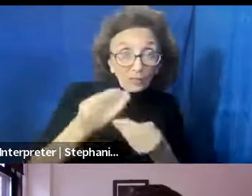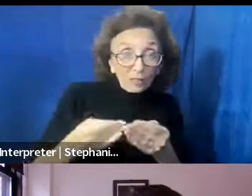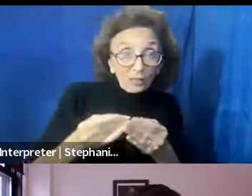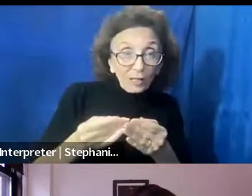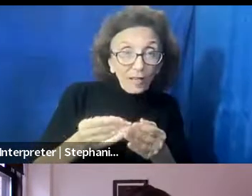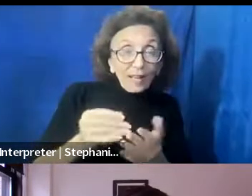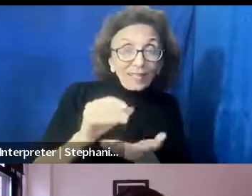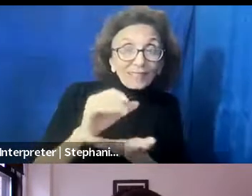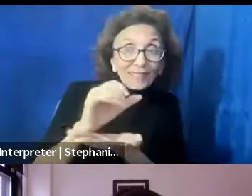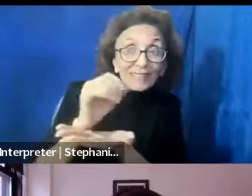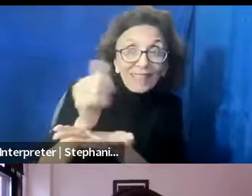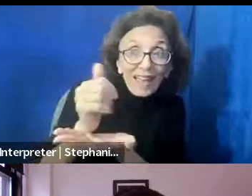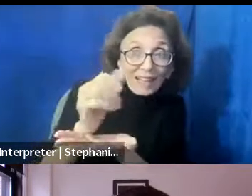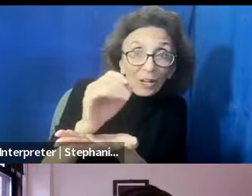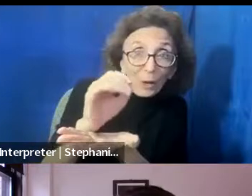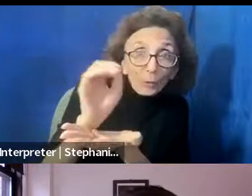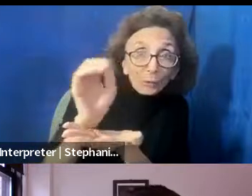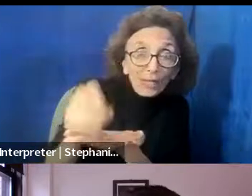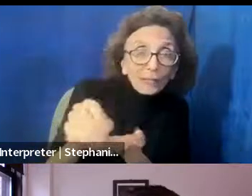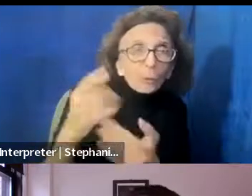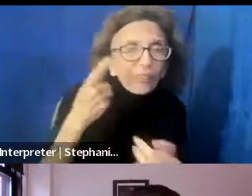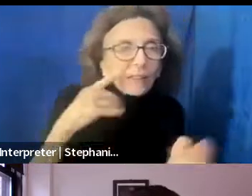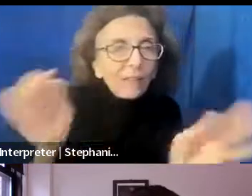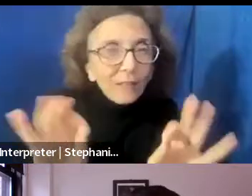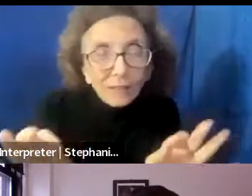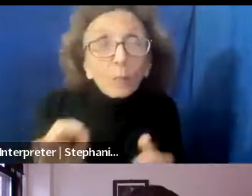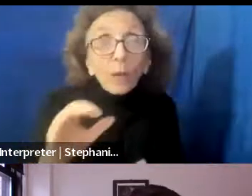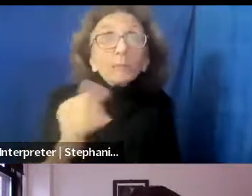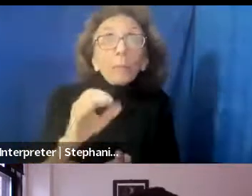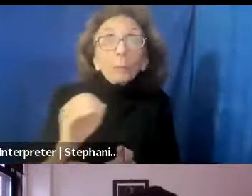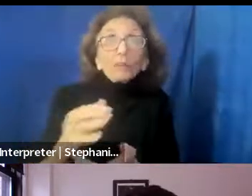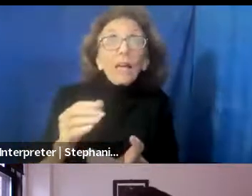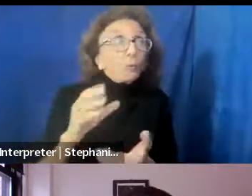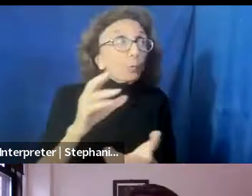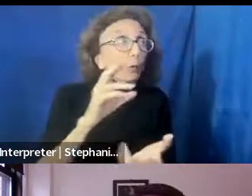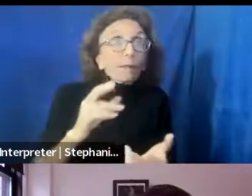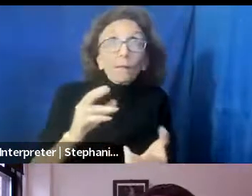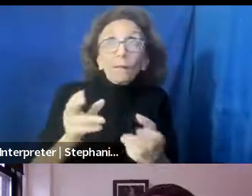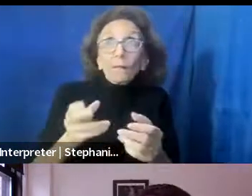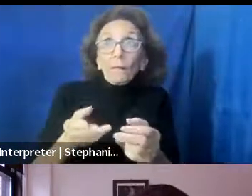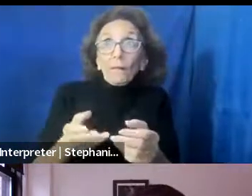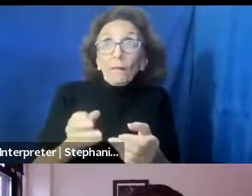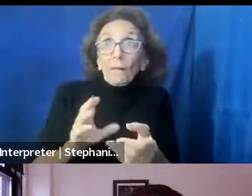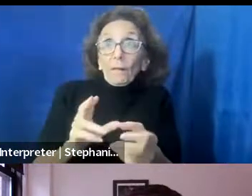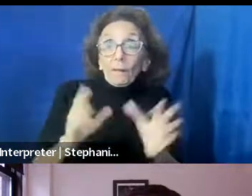which, when you say 10%, it doesn't sound like a lot, but it is actually a lot.